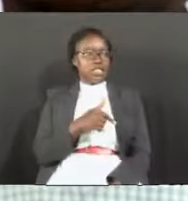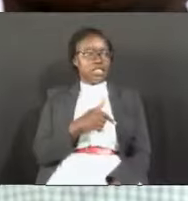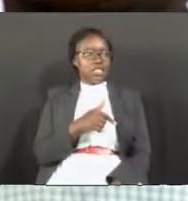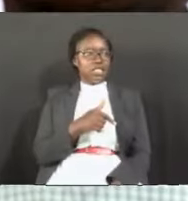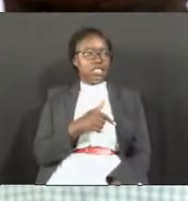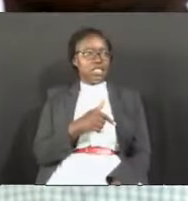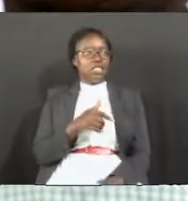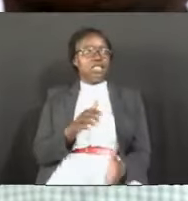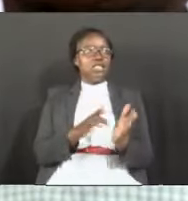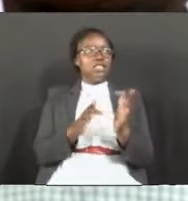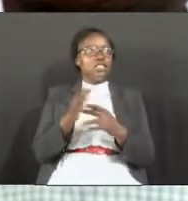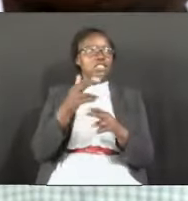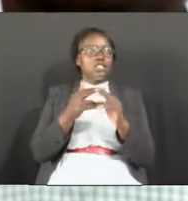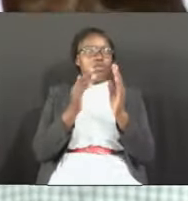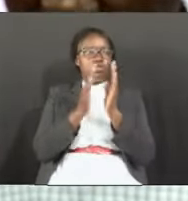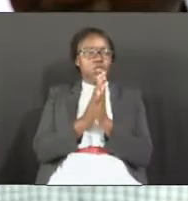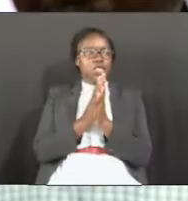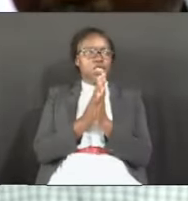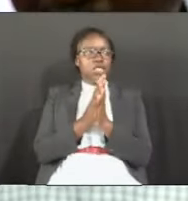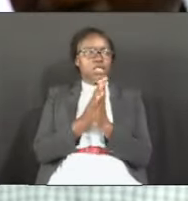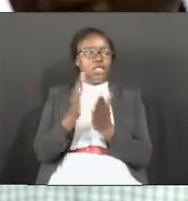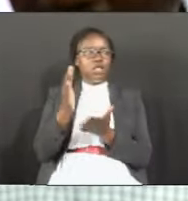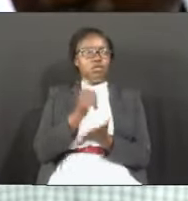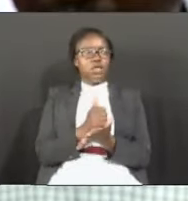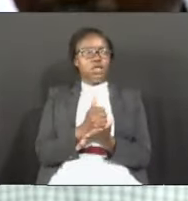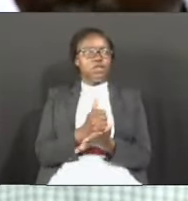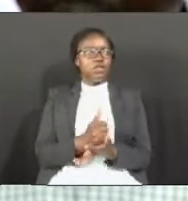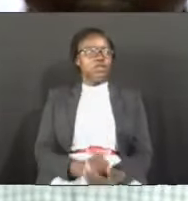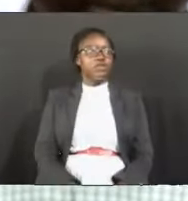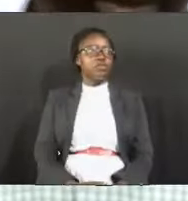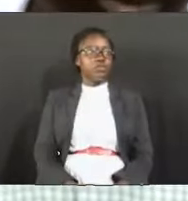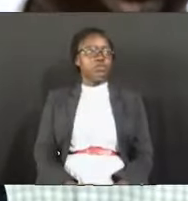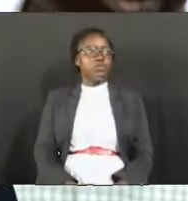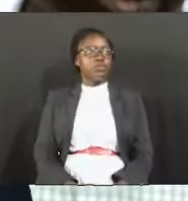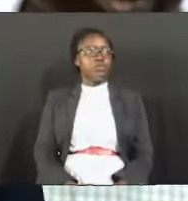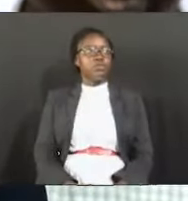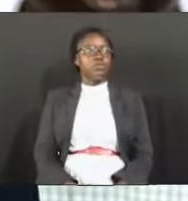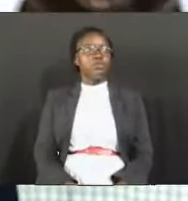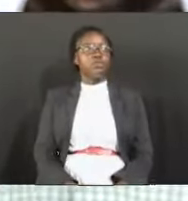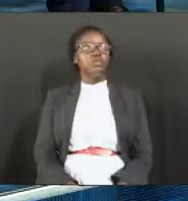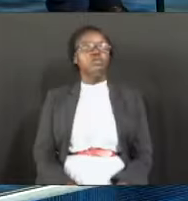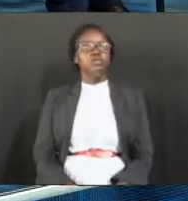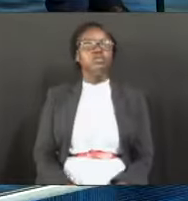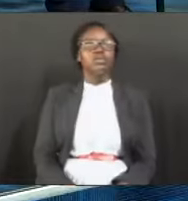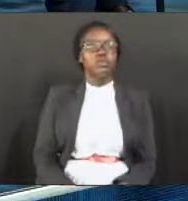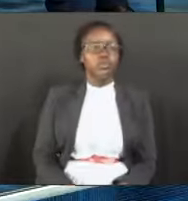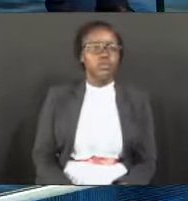In Jesus' name we pray. Amen. Amen. God bless you.